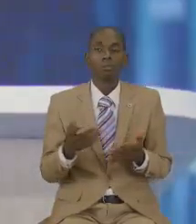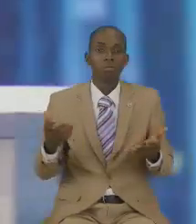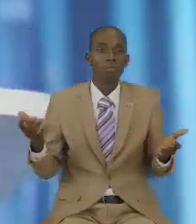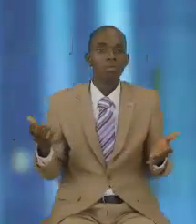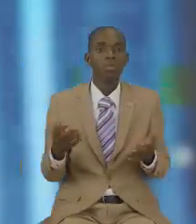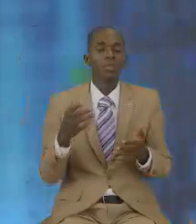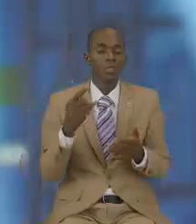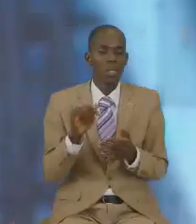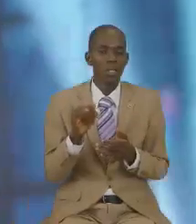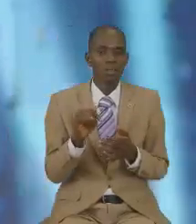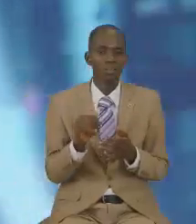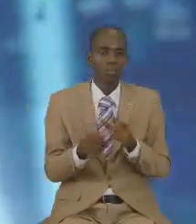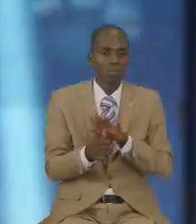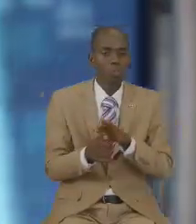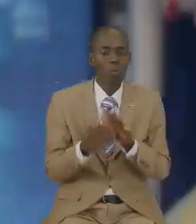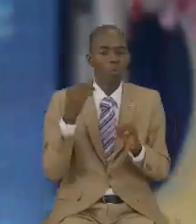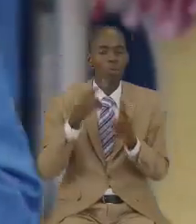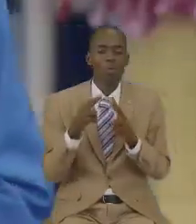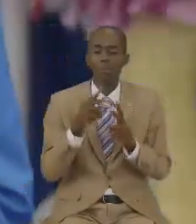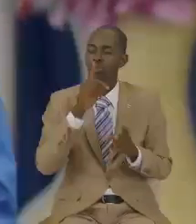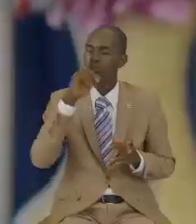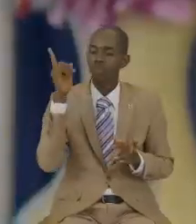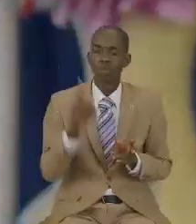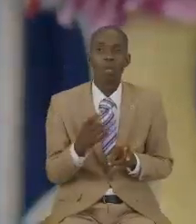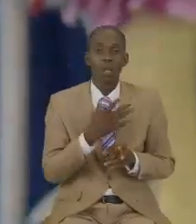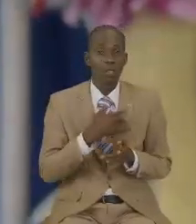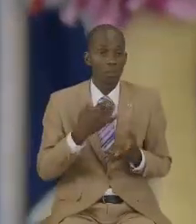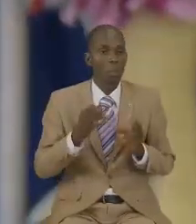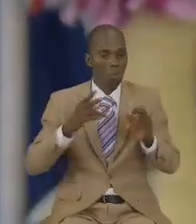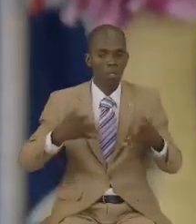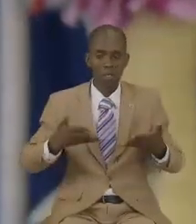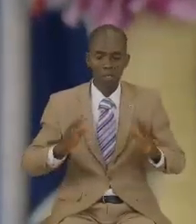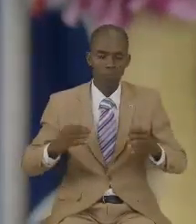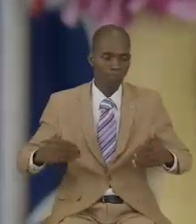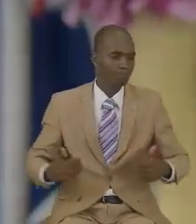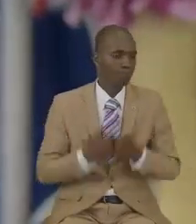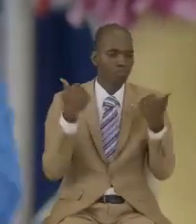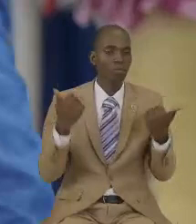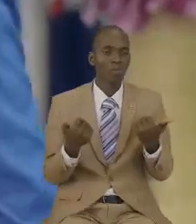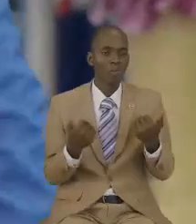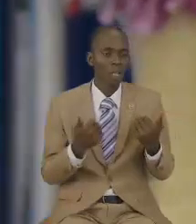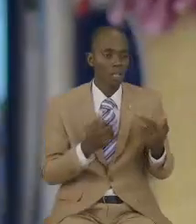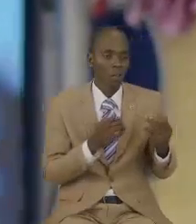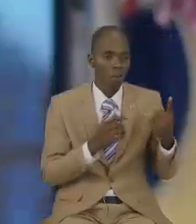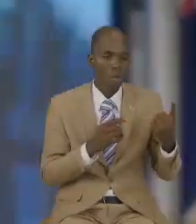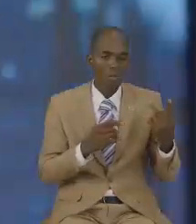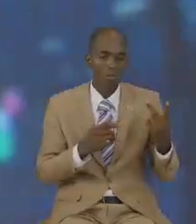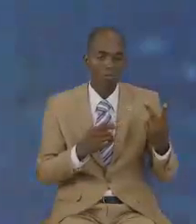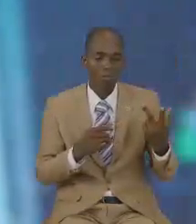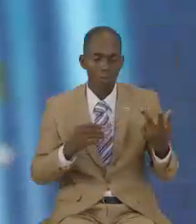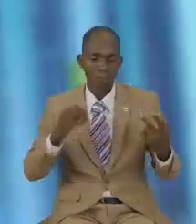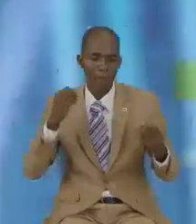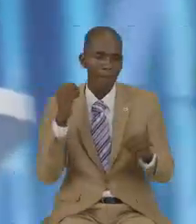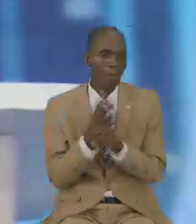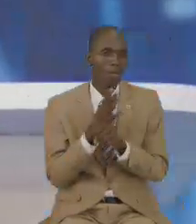he was so sure about himself. And he said, okay, let's start. On your mark, set, go. And the hare